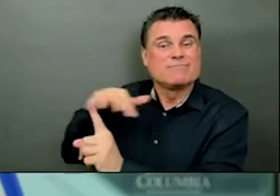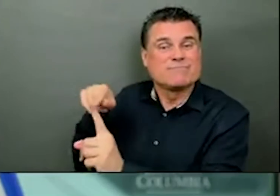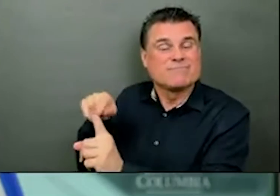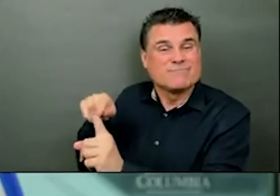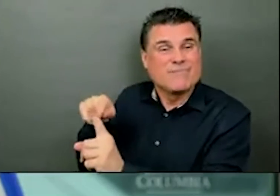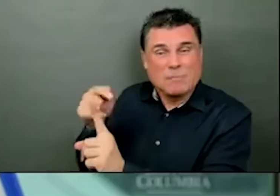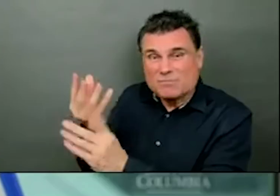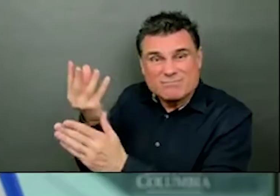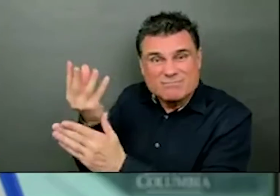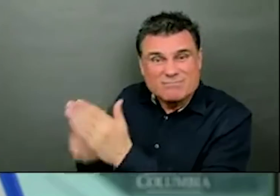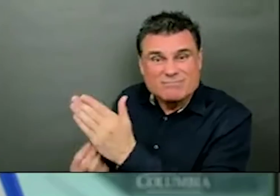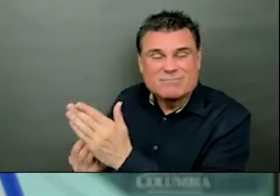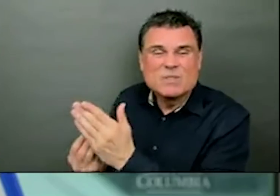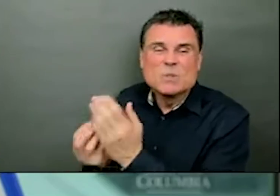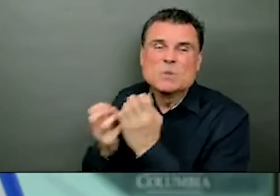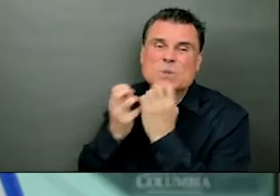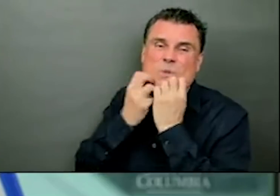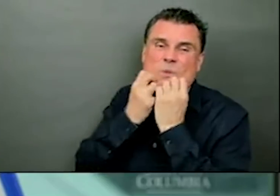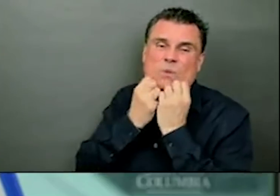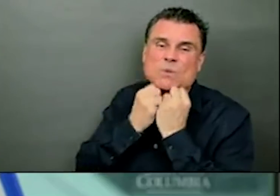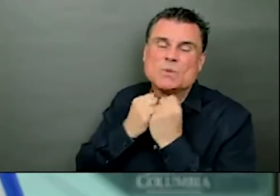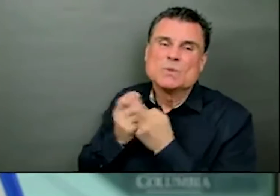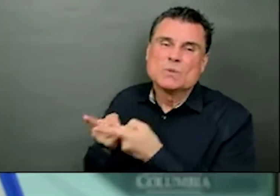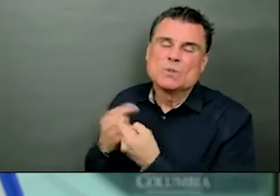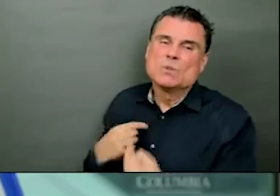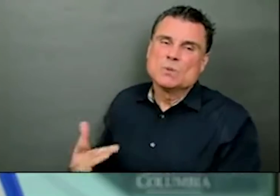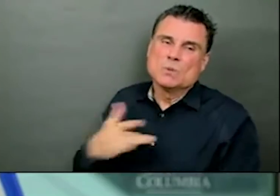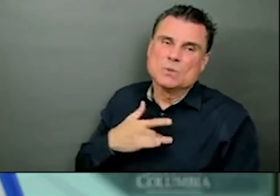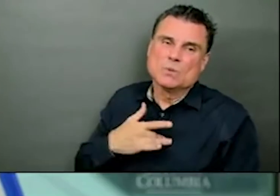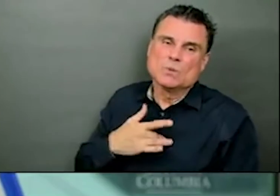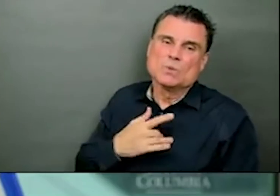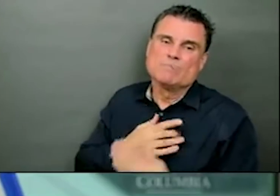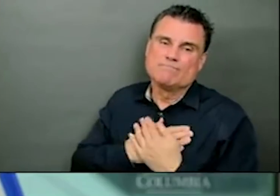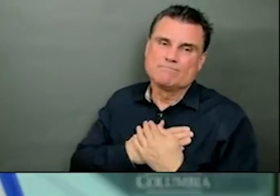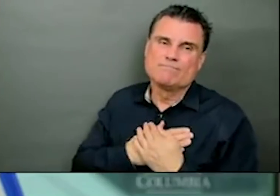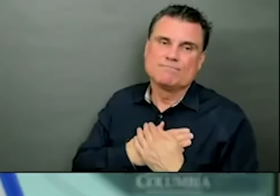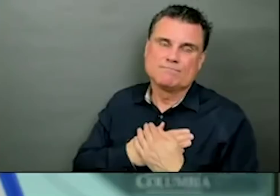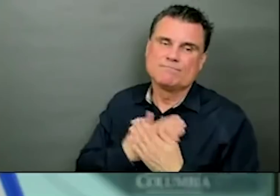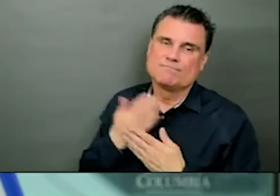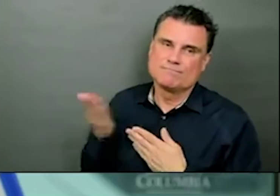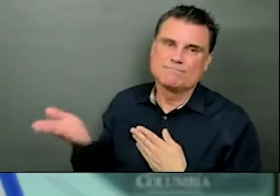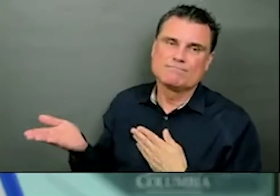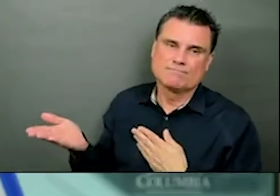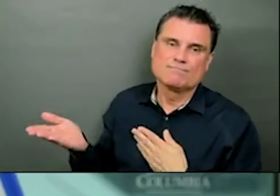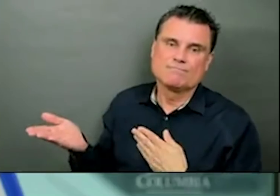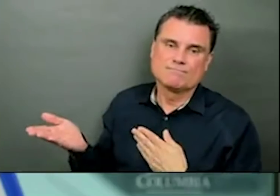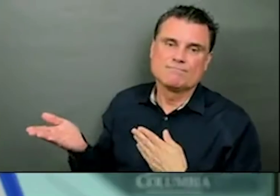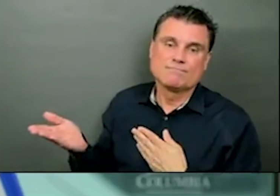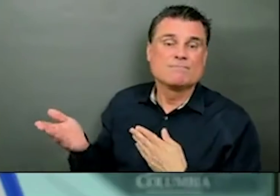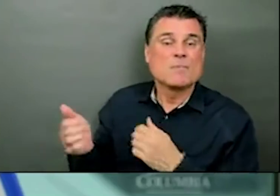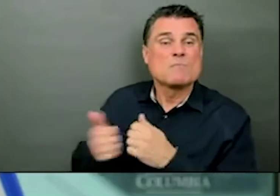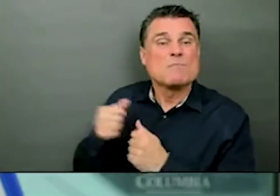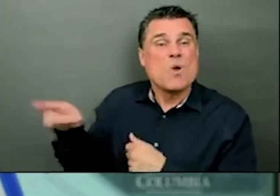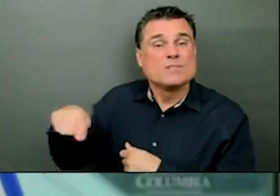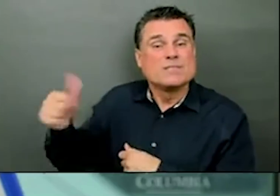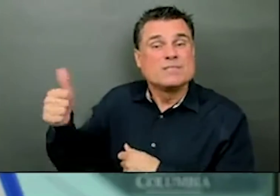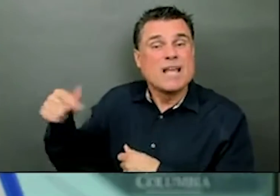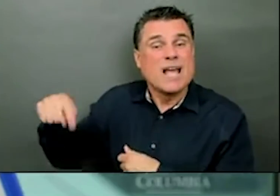hours in BC, many of them in long-term care as we deal with outbreaks that occurred in long-term care